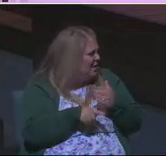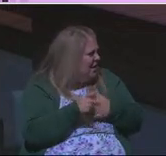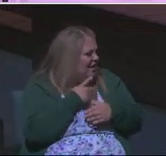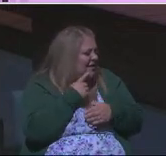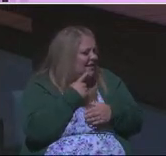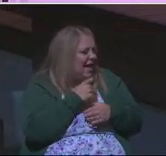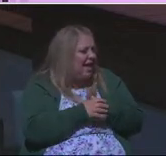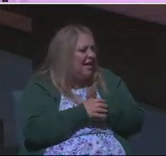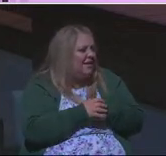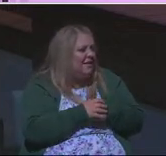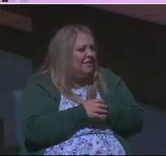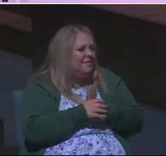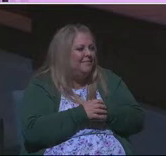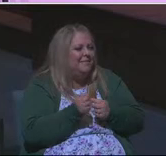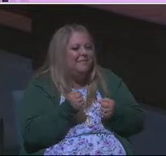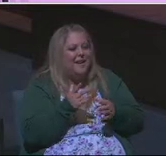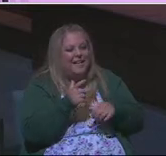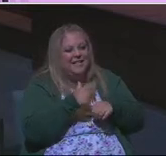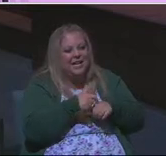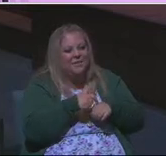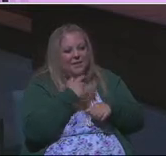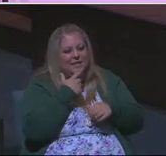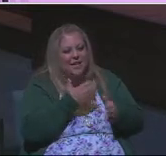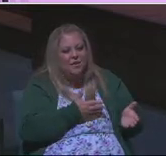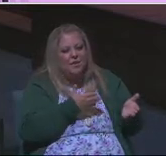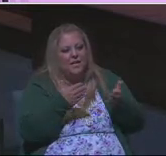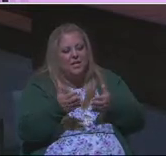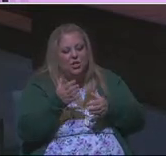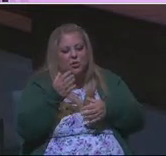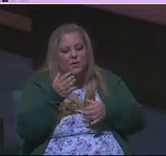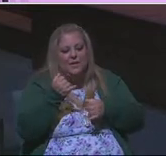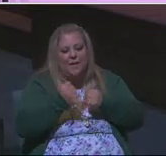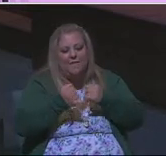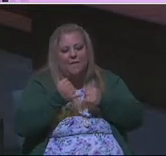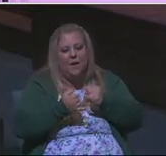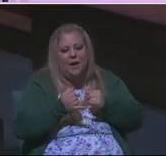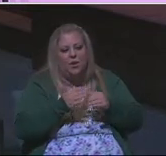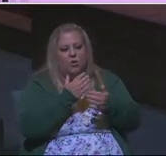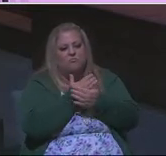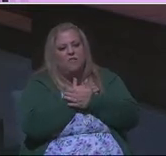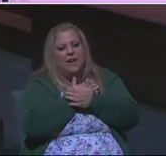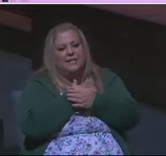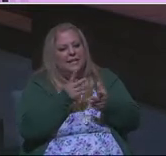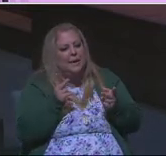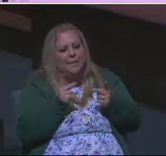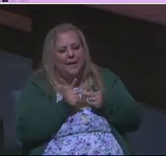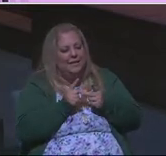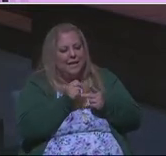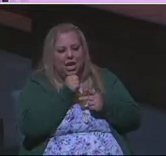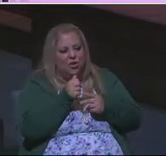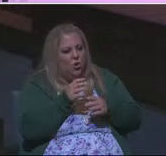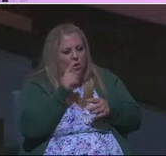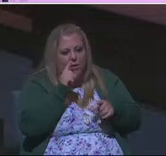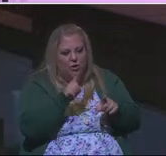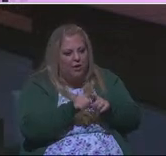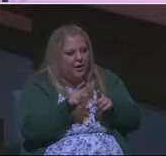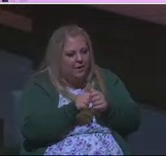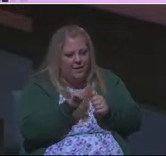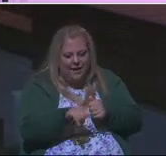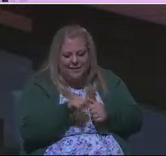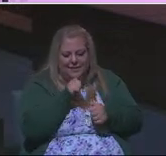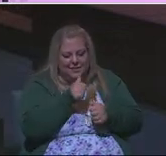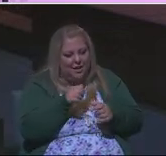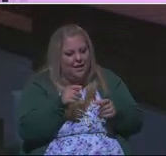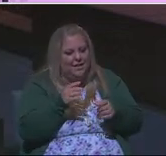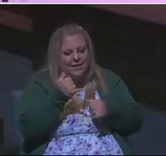I said, many times they say, we're taking him to his final resting place. And I just don't agree with that. That's not his final